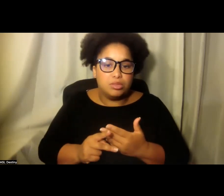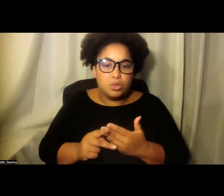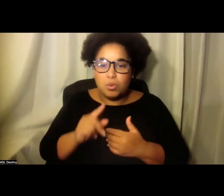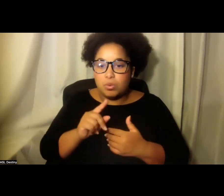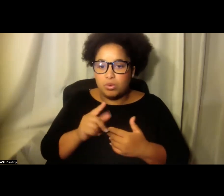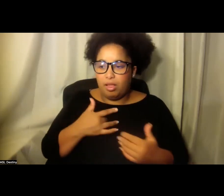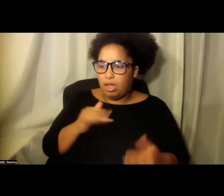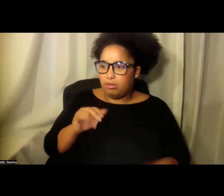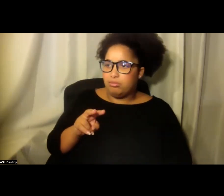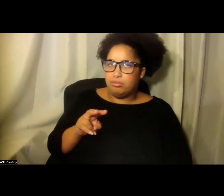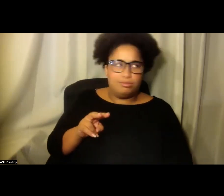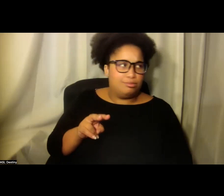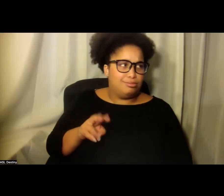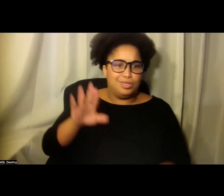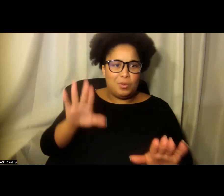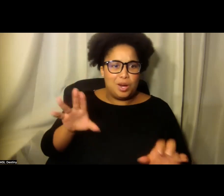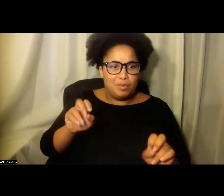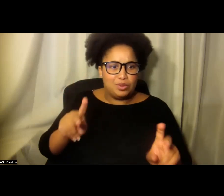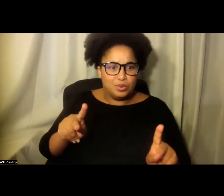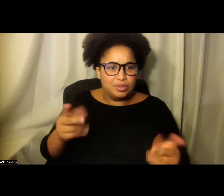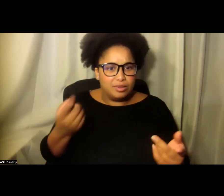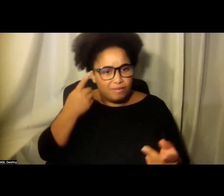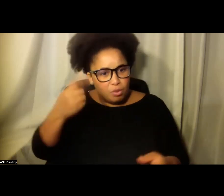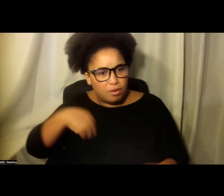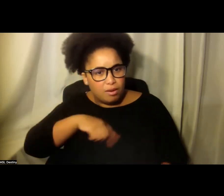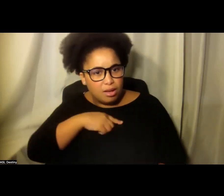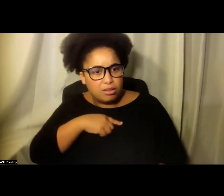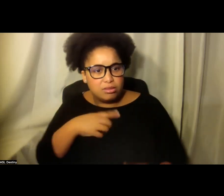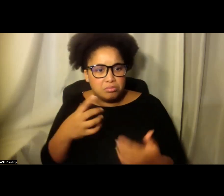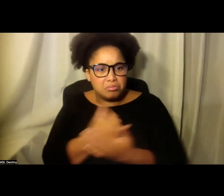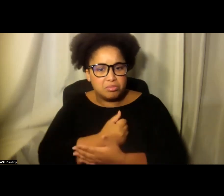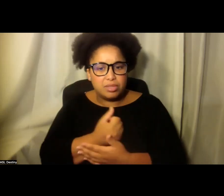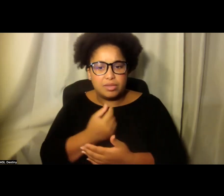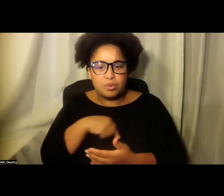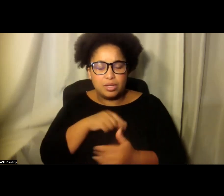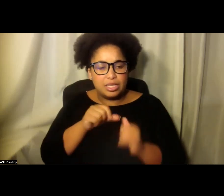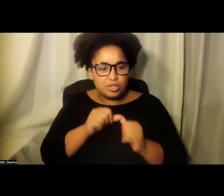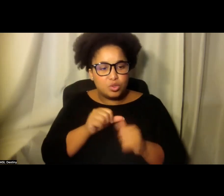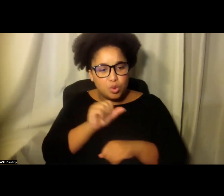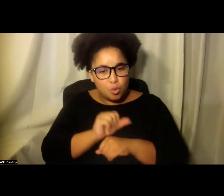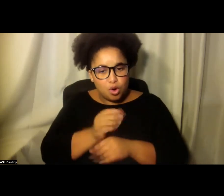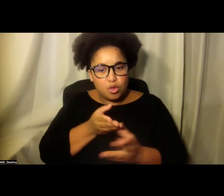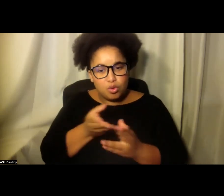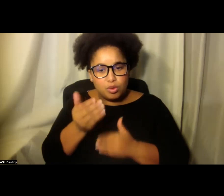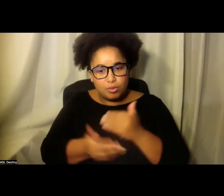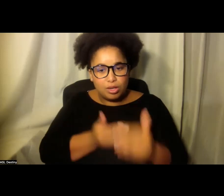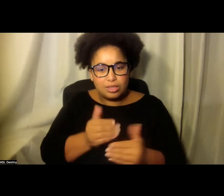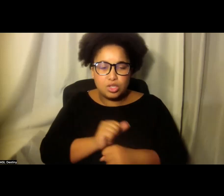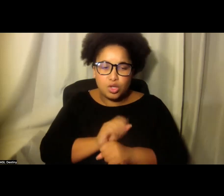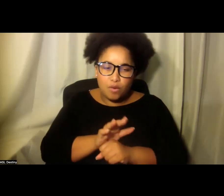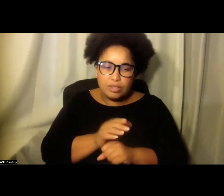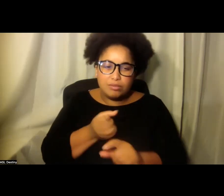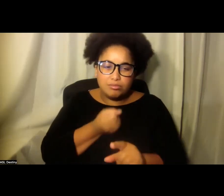seemed, a great opportunity for us. And we're continuing to work through the process. COVID slowed us down a